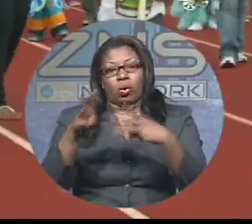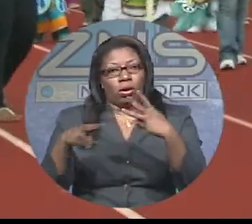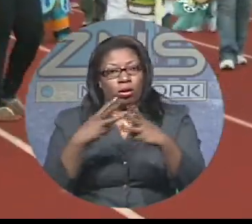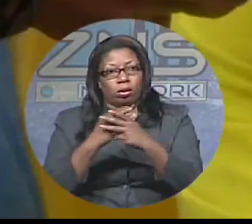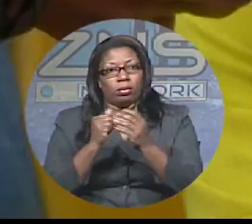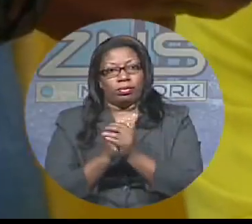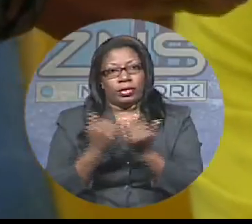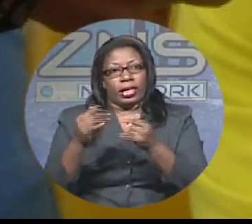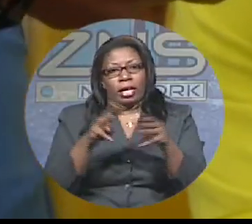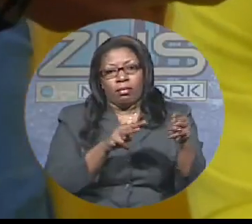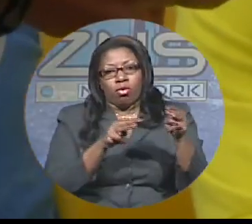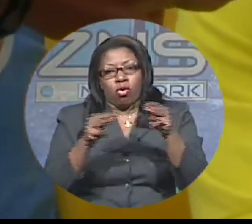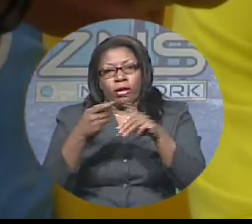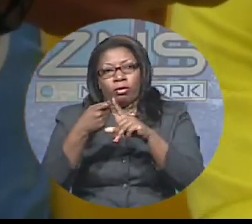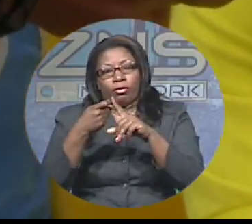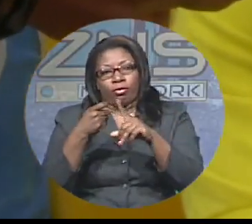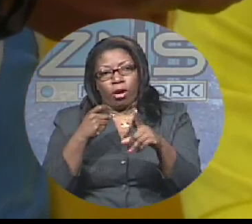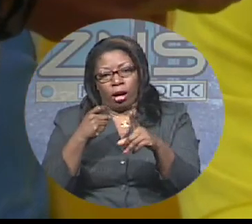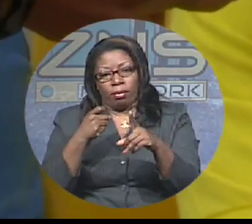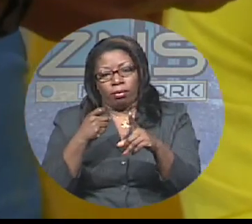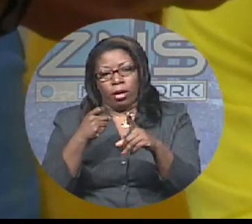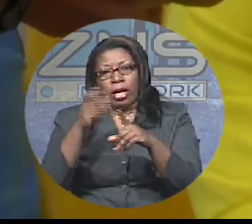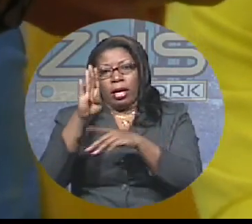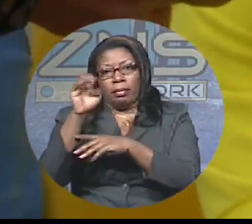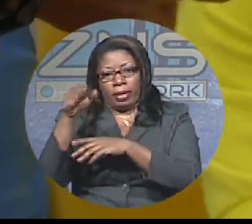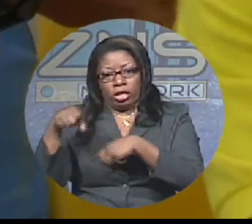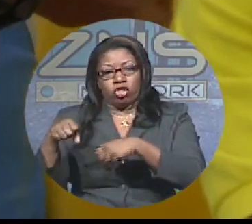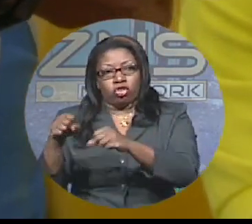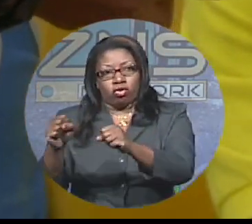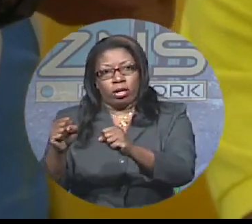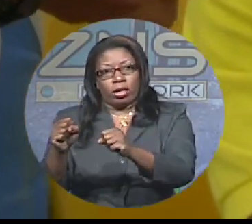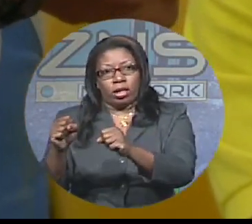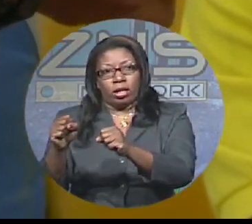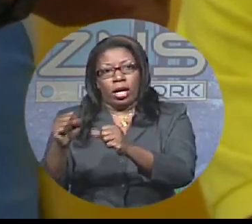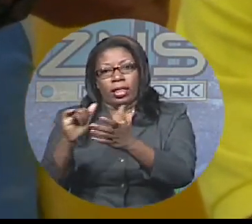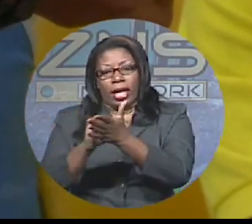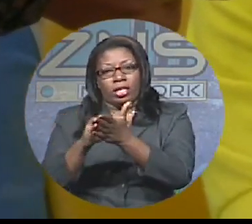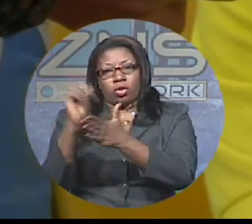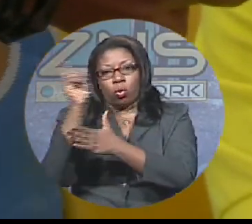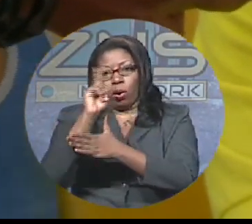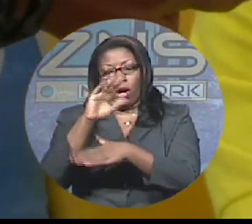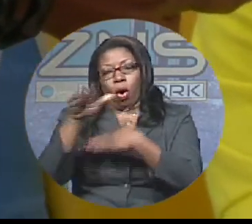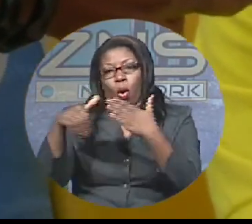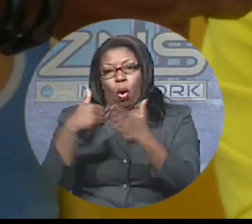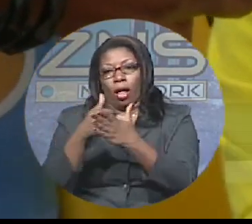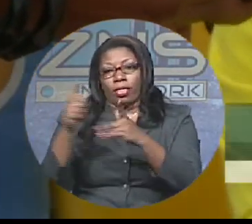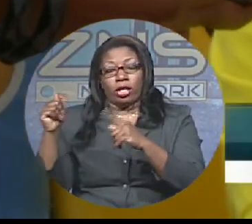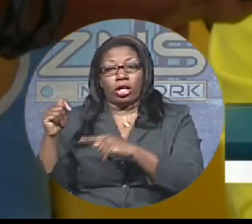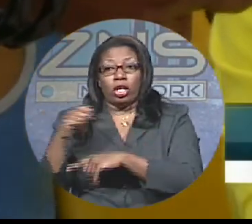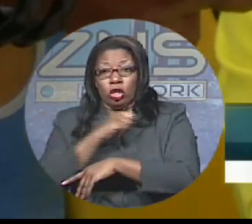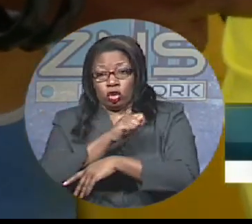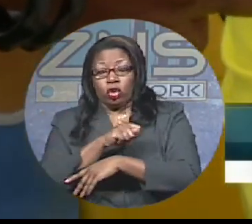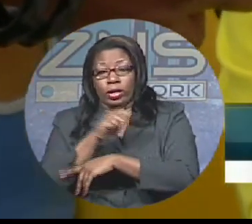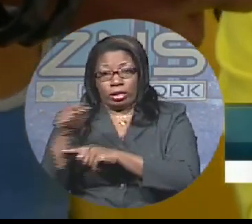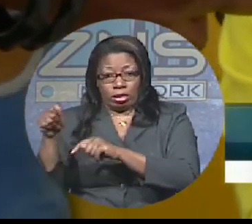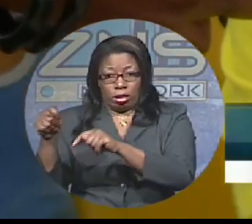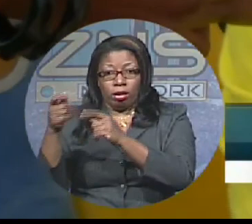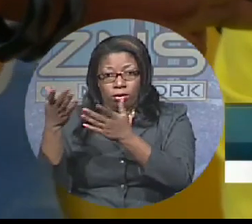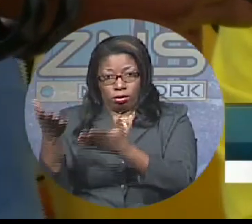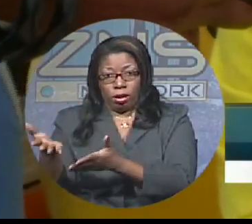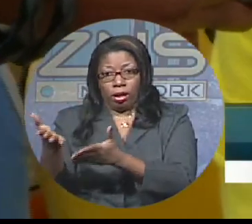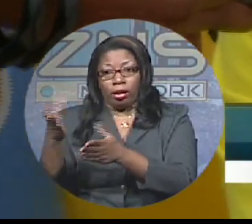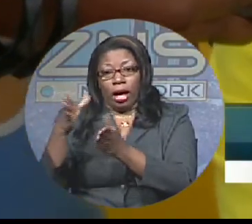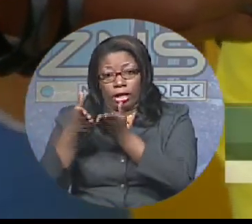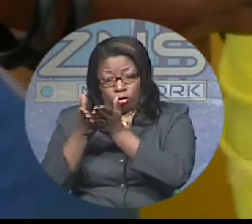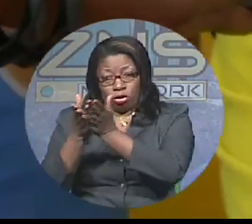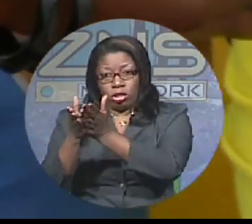from old on Bay Street. That's where all the tourists and everybody know it to be open. That's where all the cruise ships be. At least that's